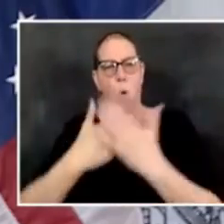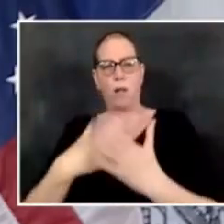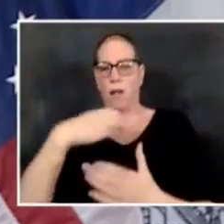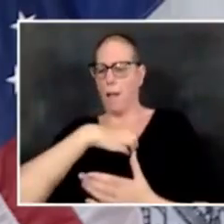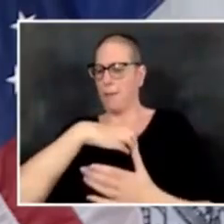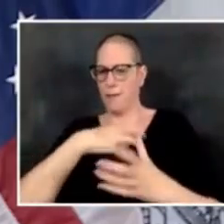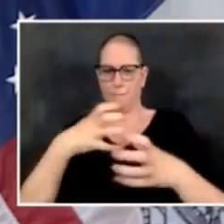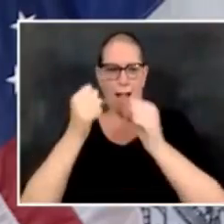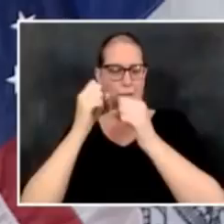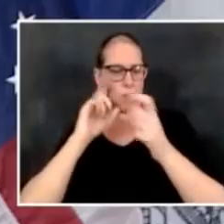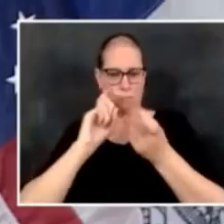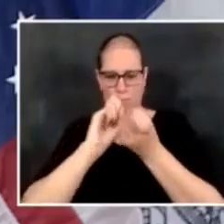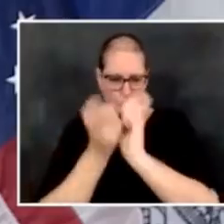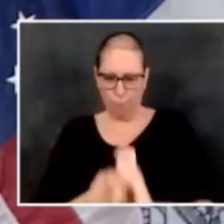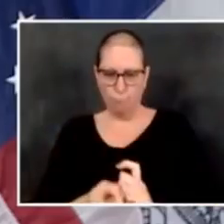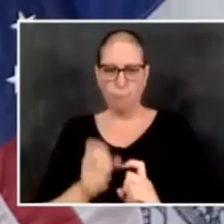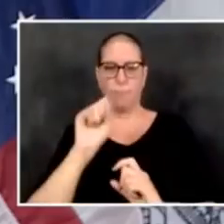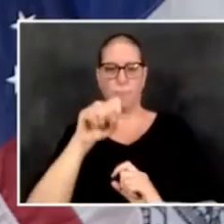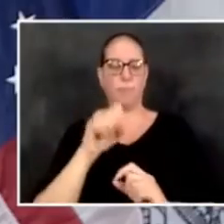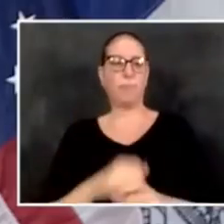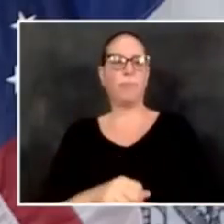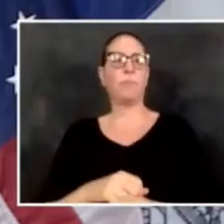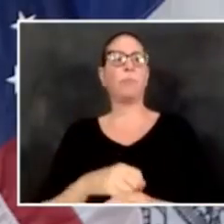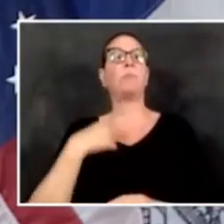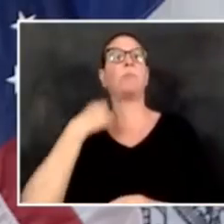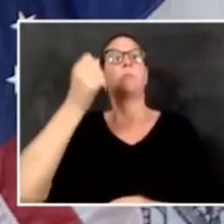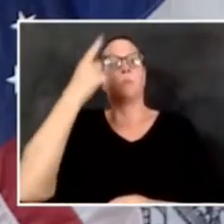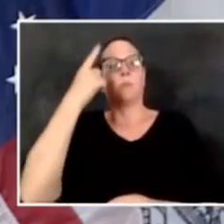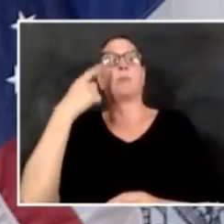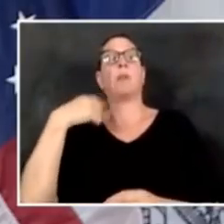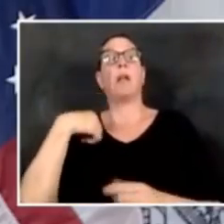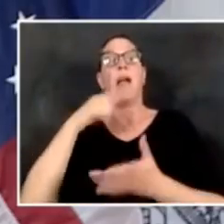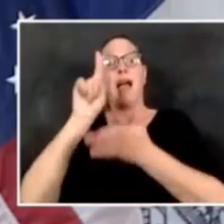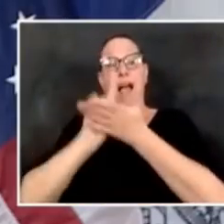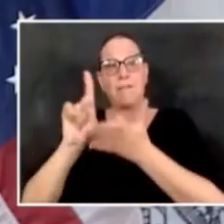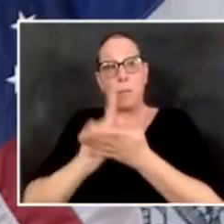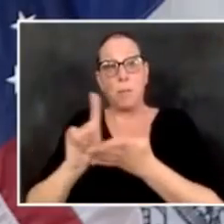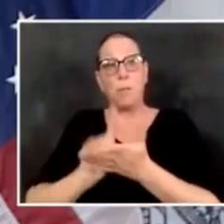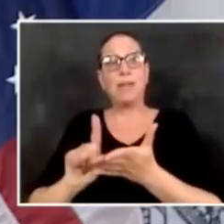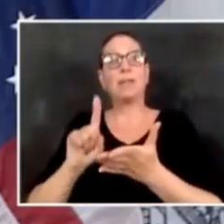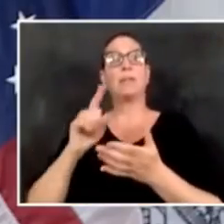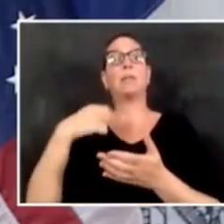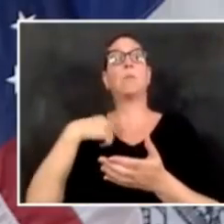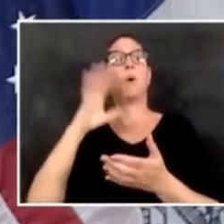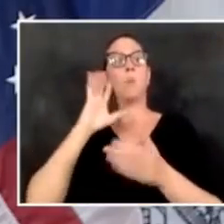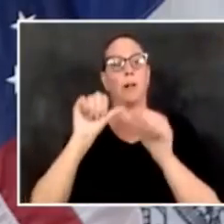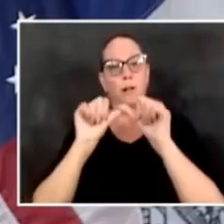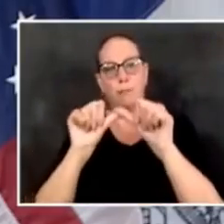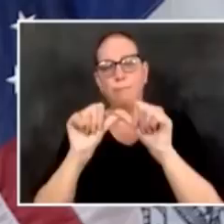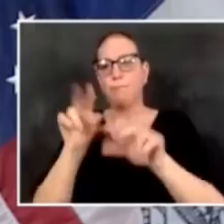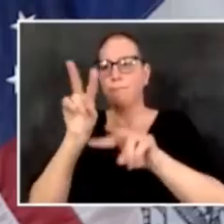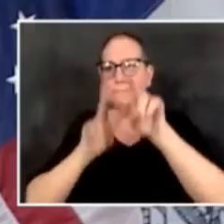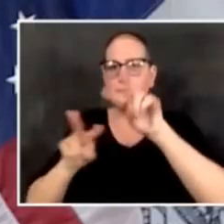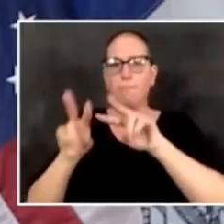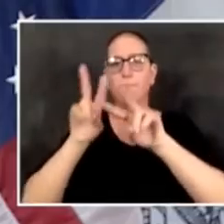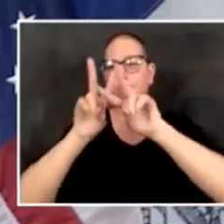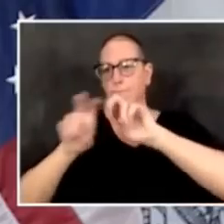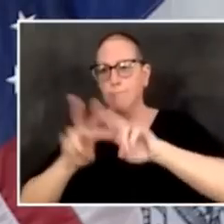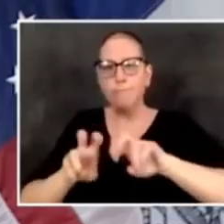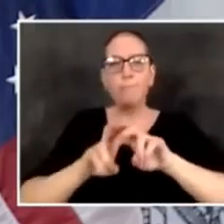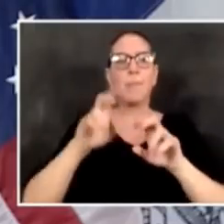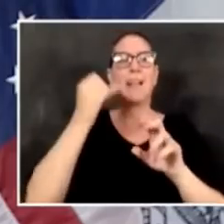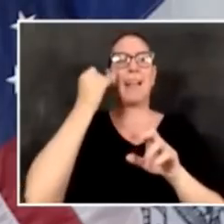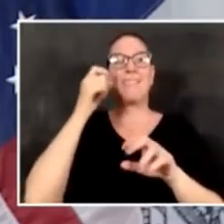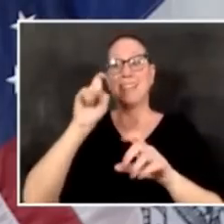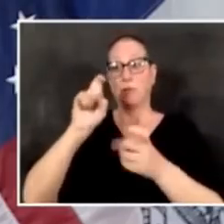that we move forward, of course, we're going to be making adjustments to see what areas we're seeing increased use